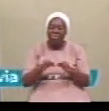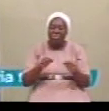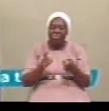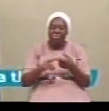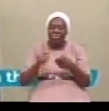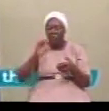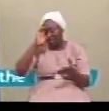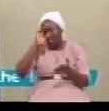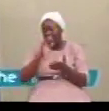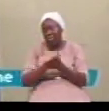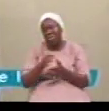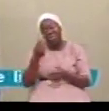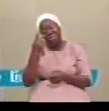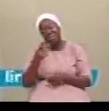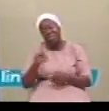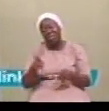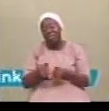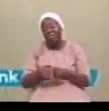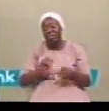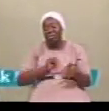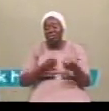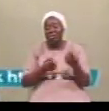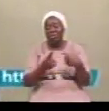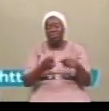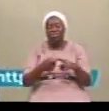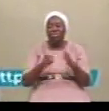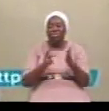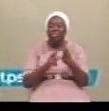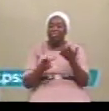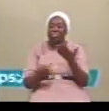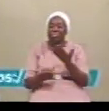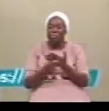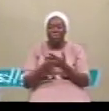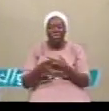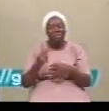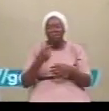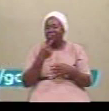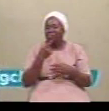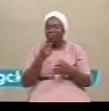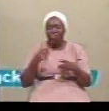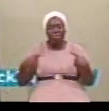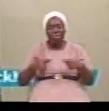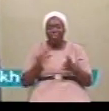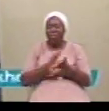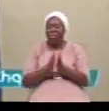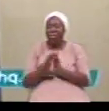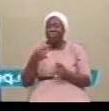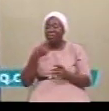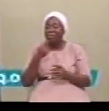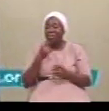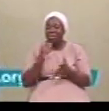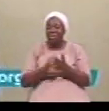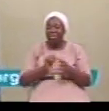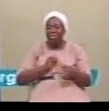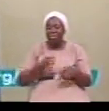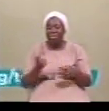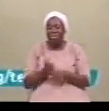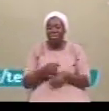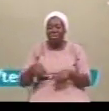that see, as I was coming to this from the crusade, the pain or delay was so severe that I had to take Okada